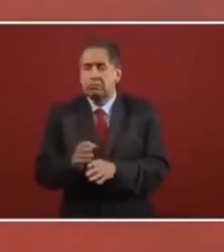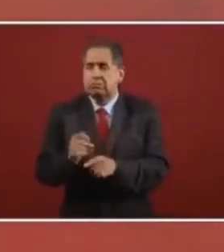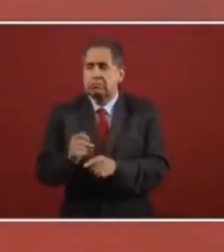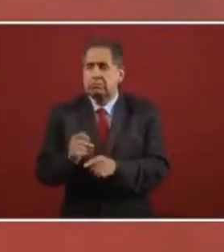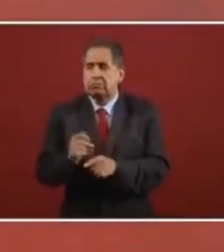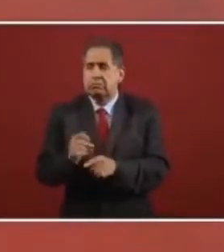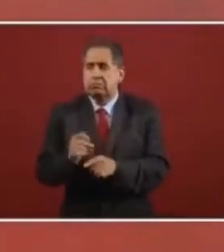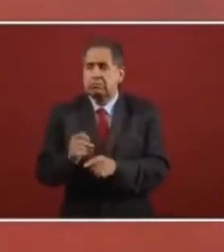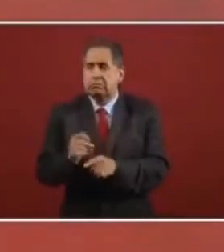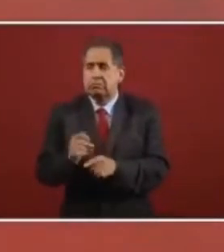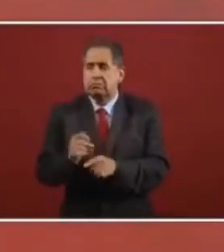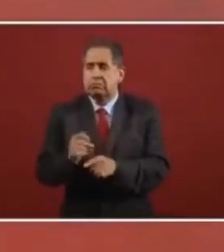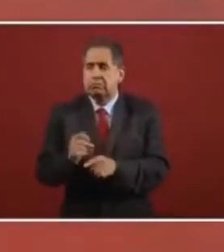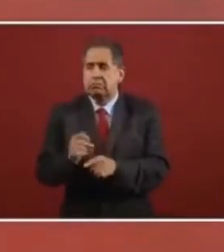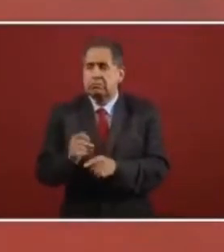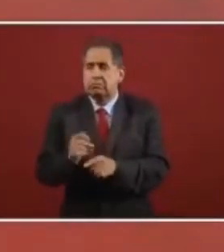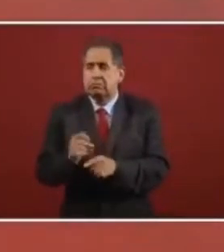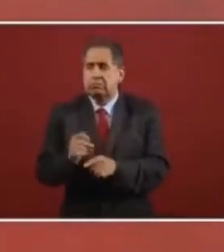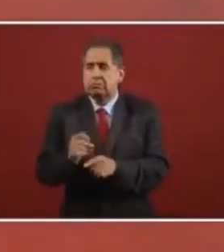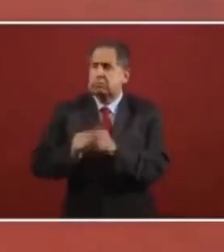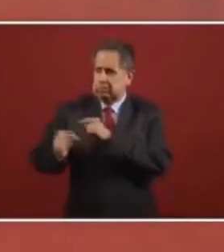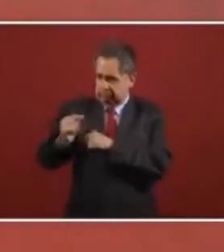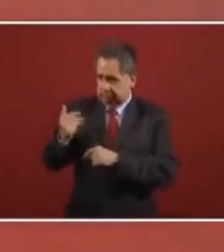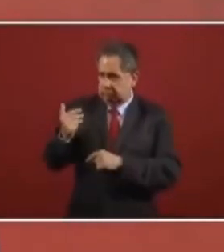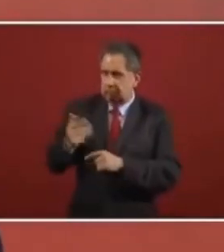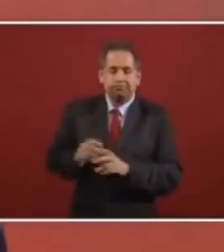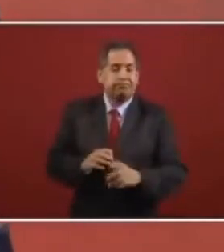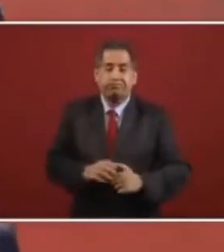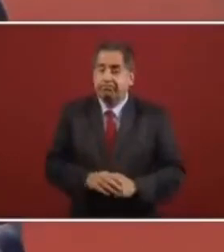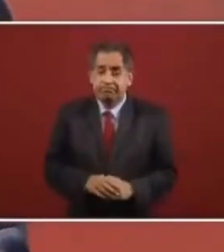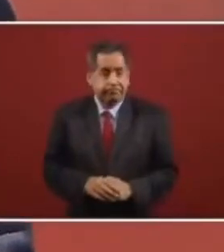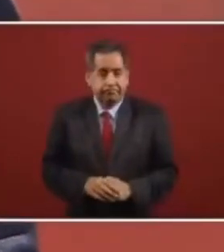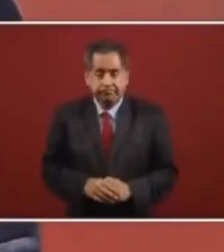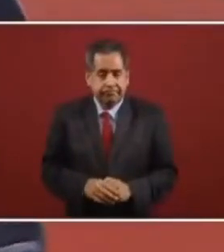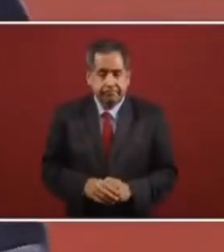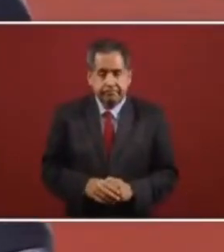retroceder, they make us back up.